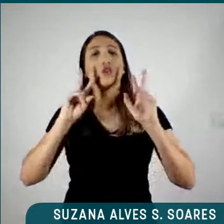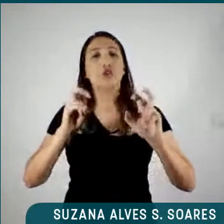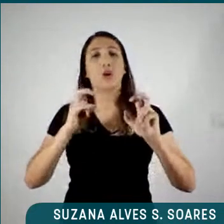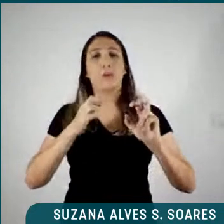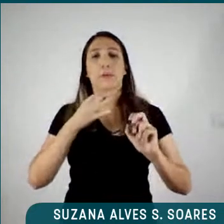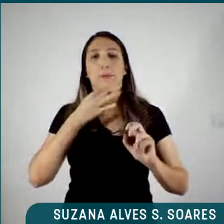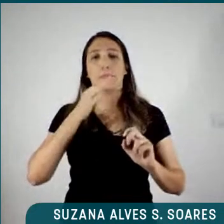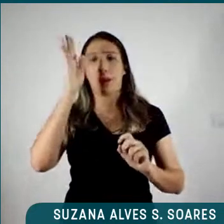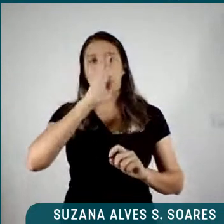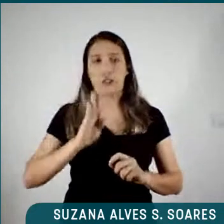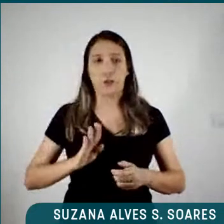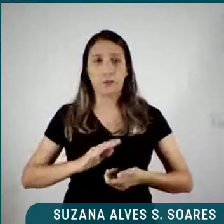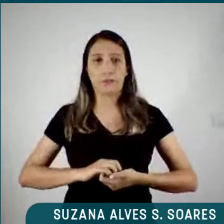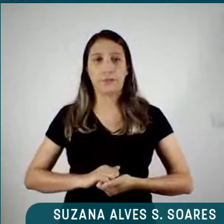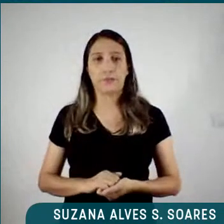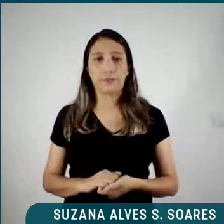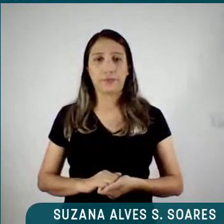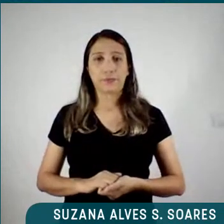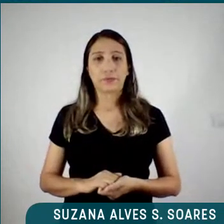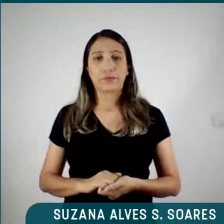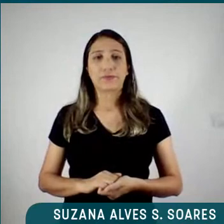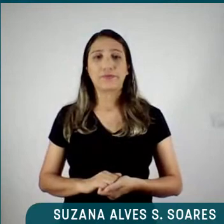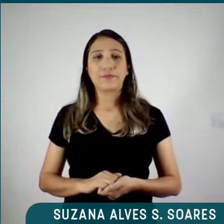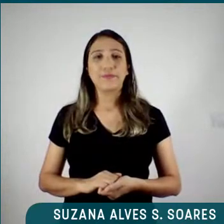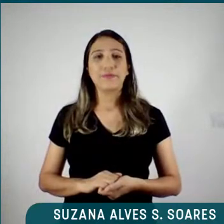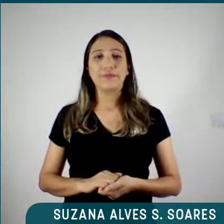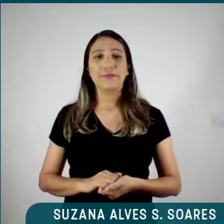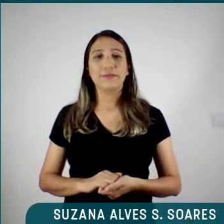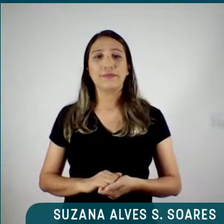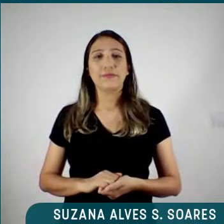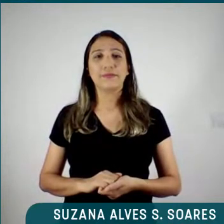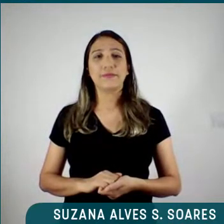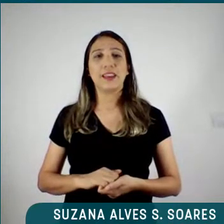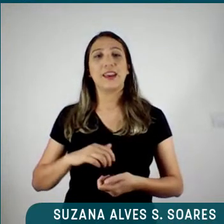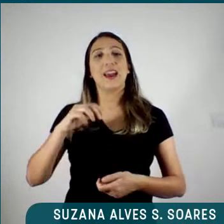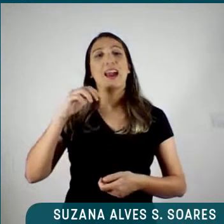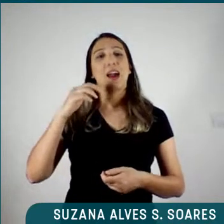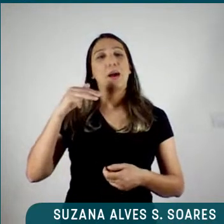provocative dialogue about gender in Brazil?